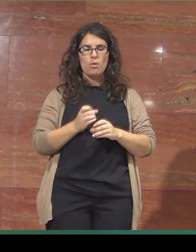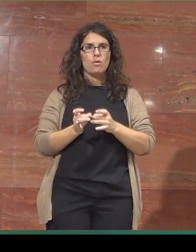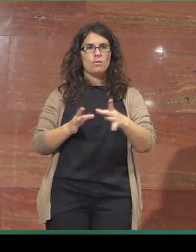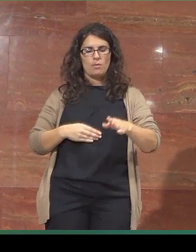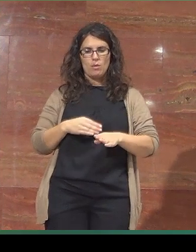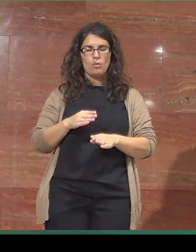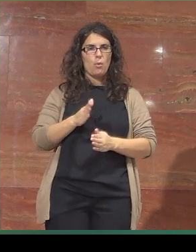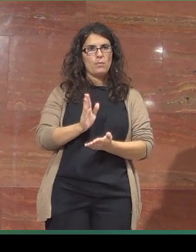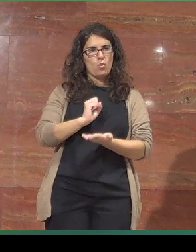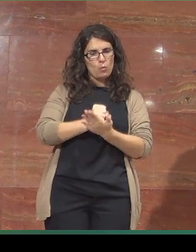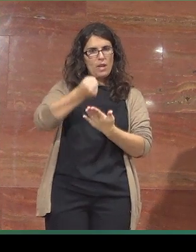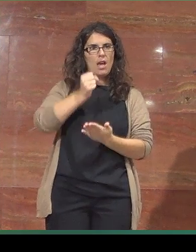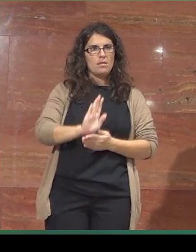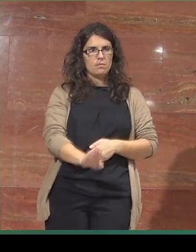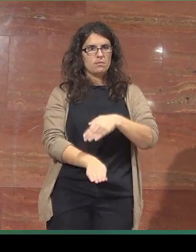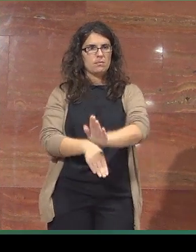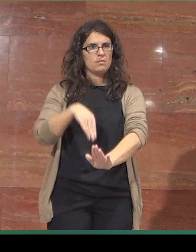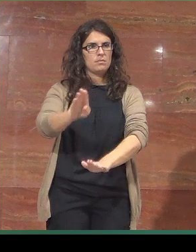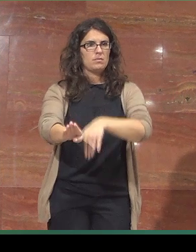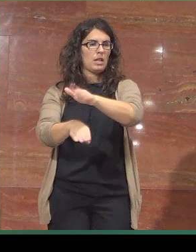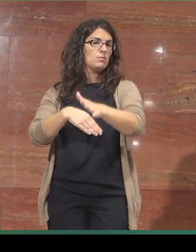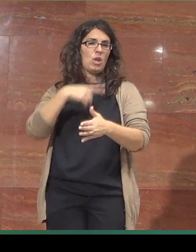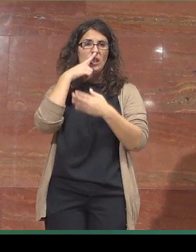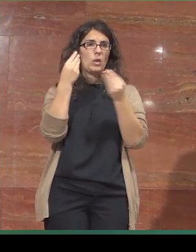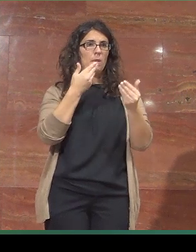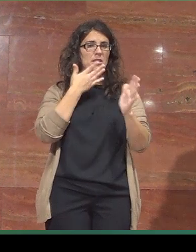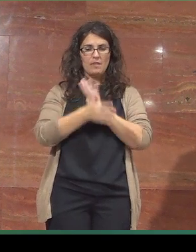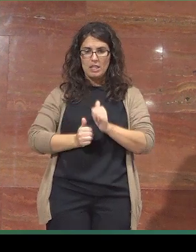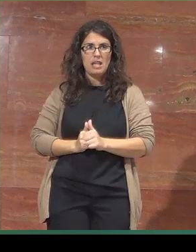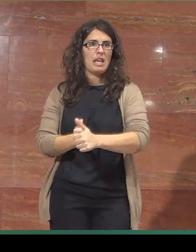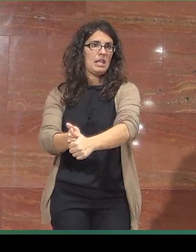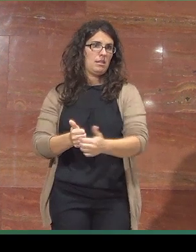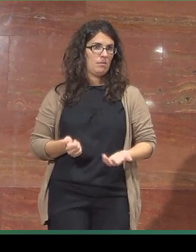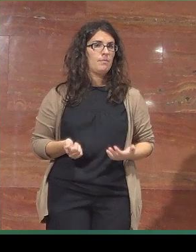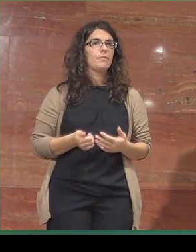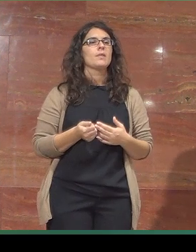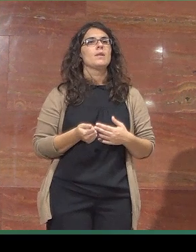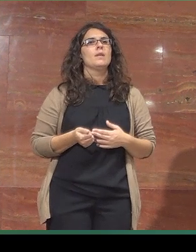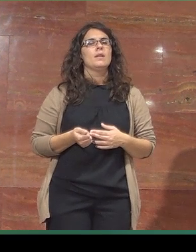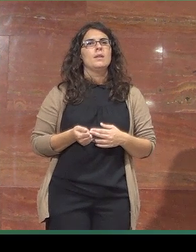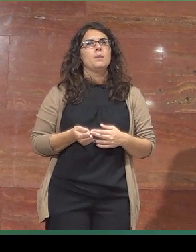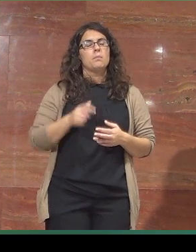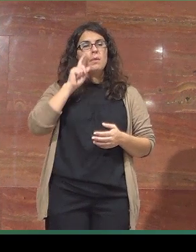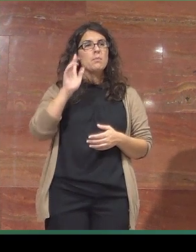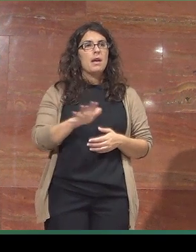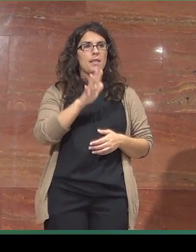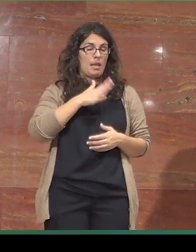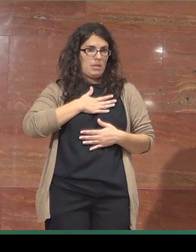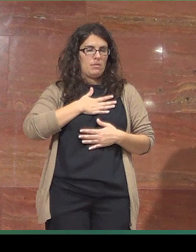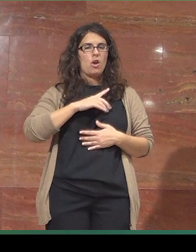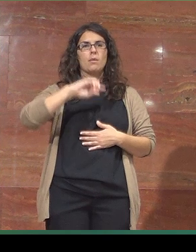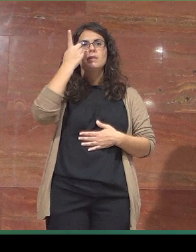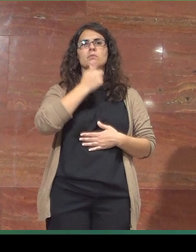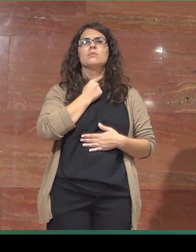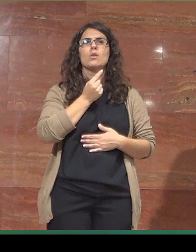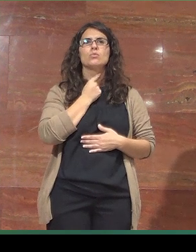I think one of my pet hates at all stations is ticket machines. They are terrible.